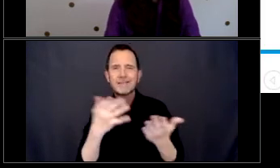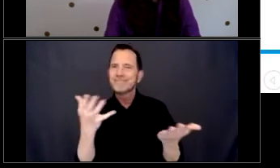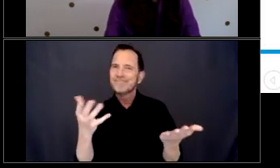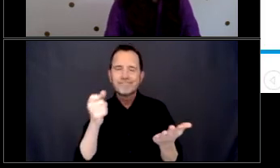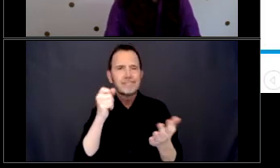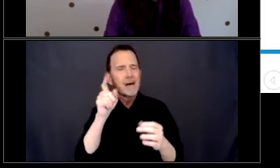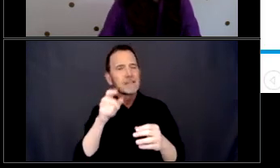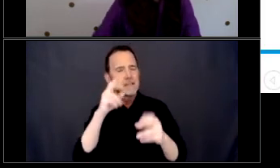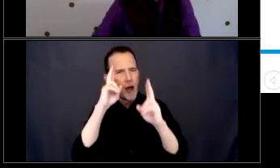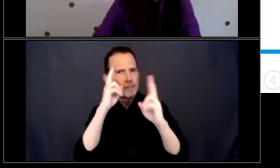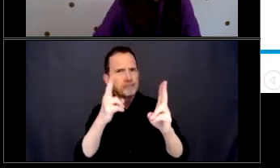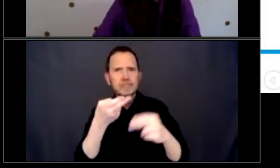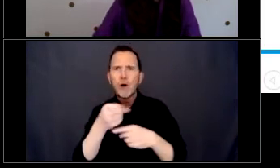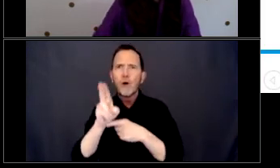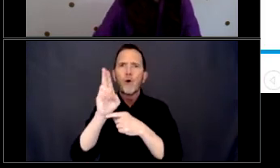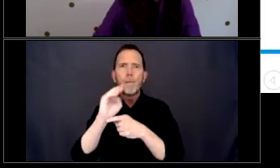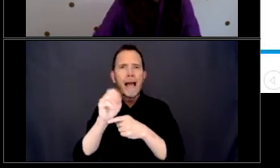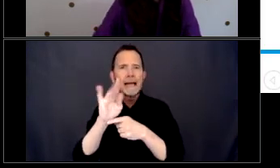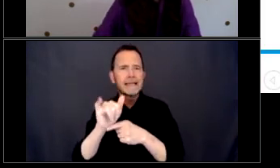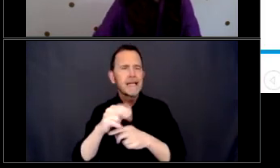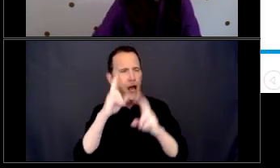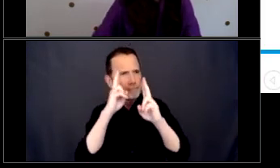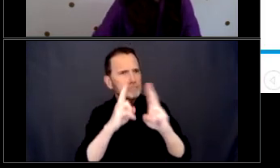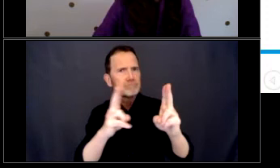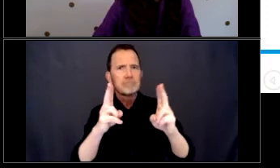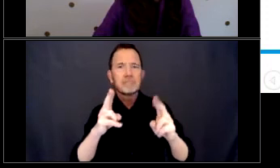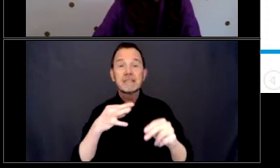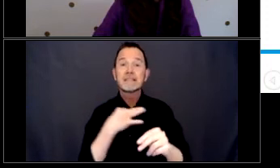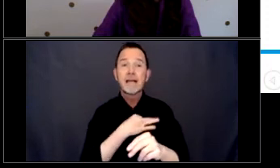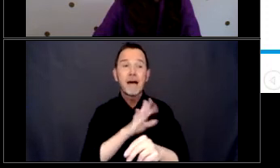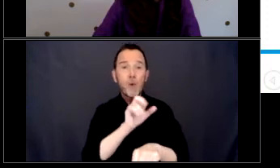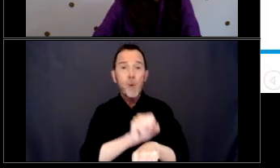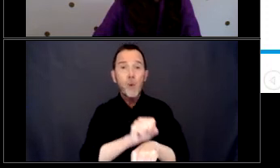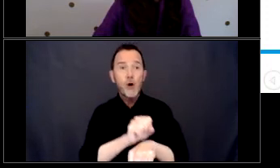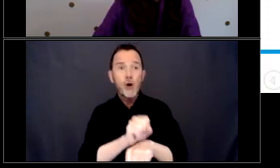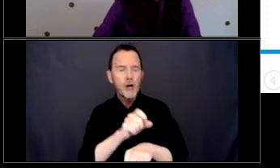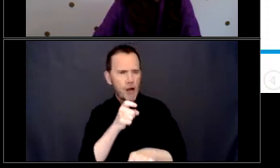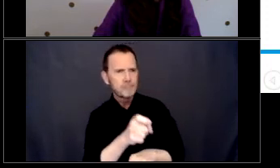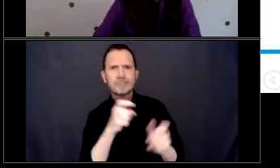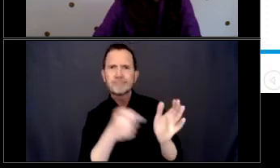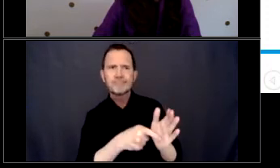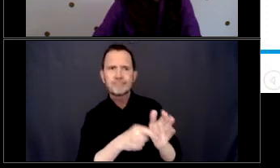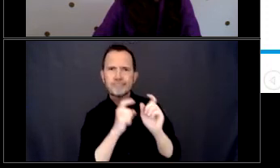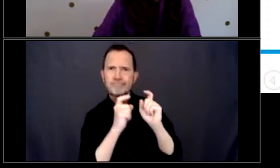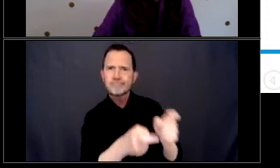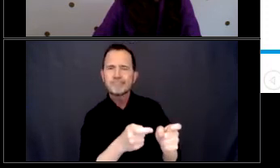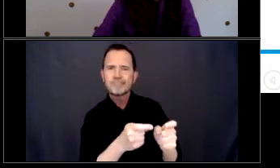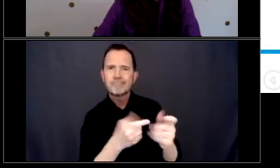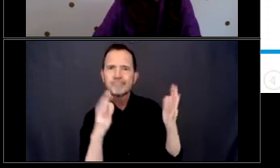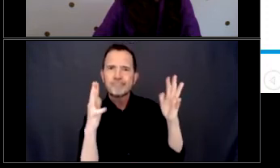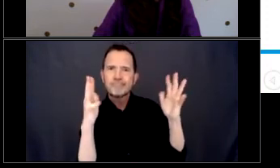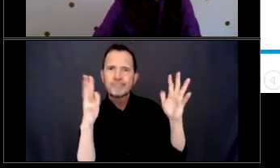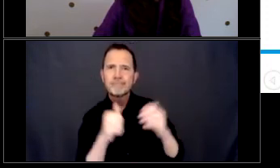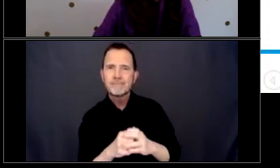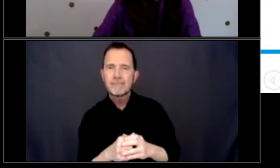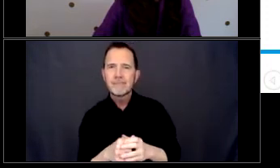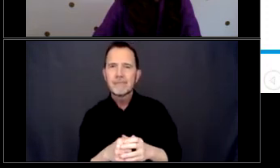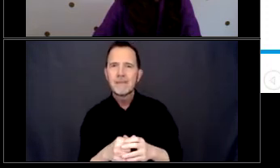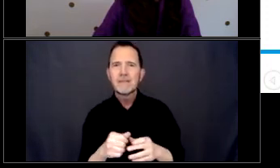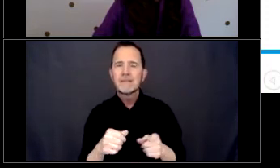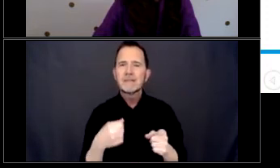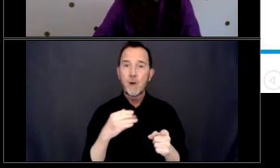the contributions of all. In our world, we have the ability to see who gets recognized